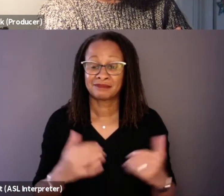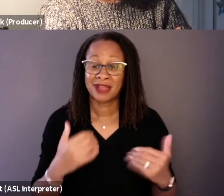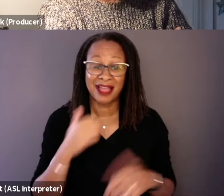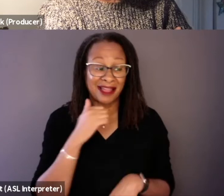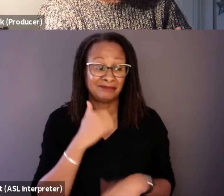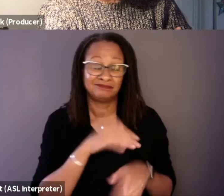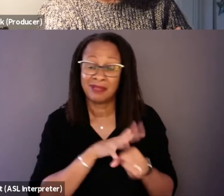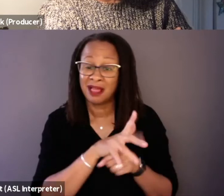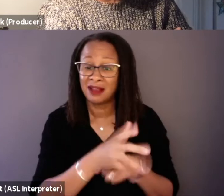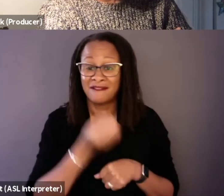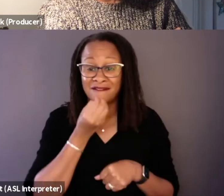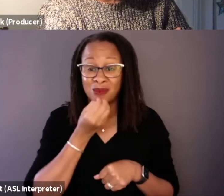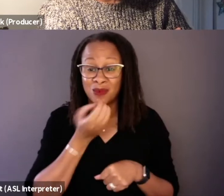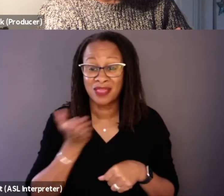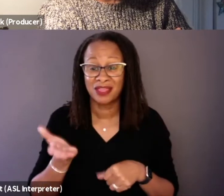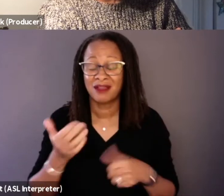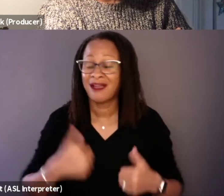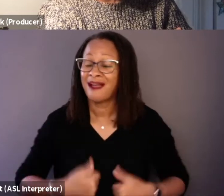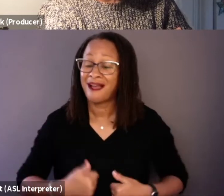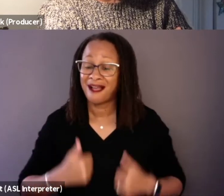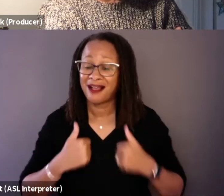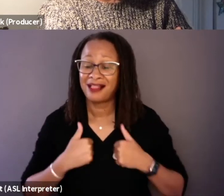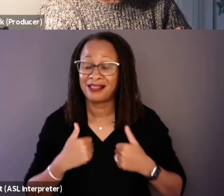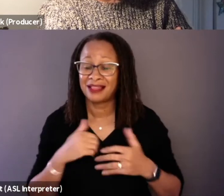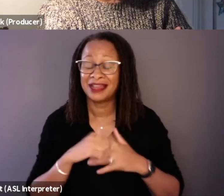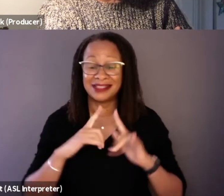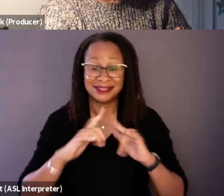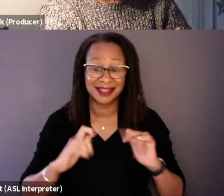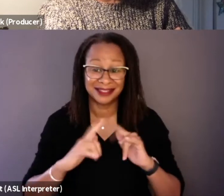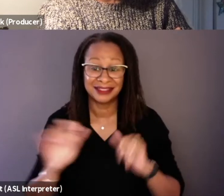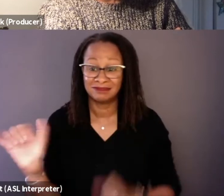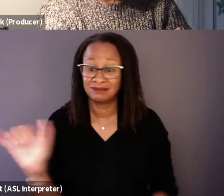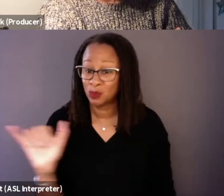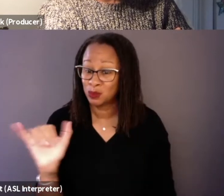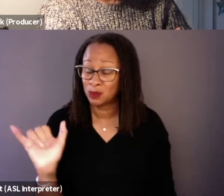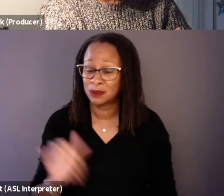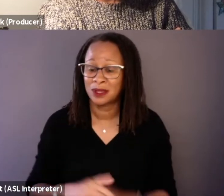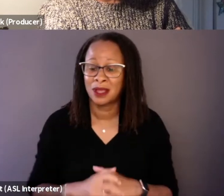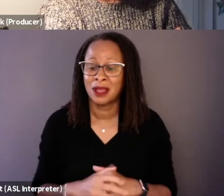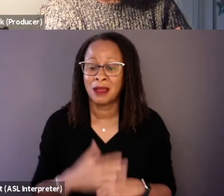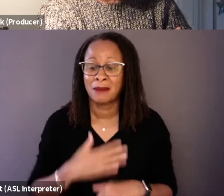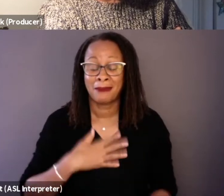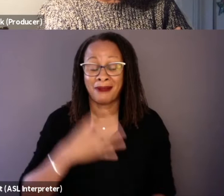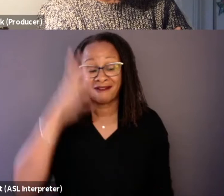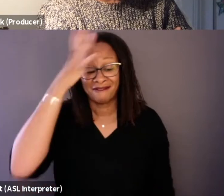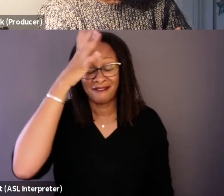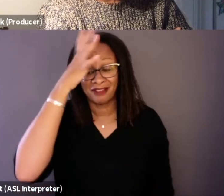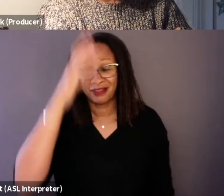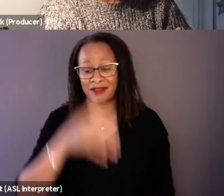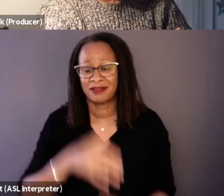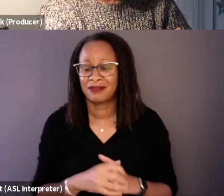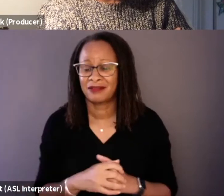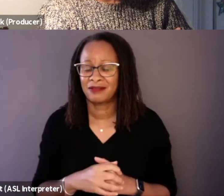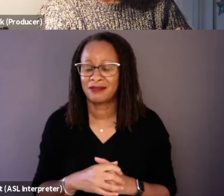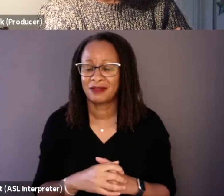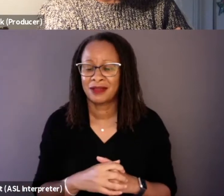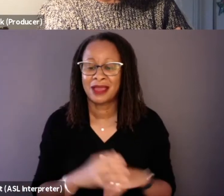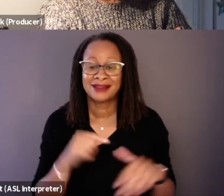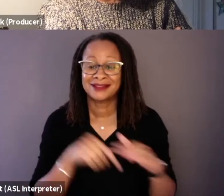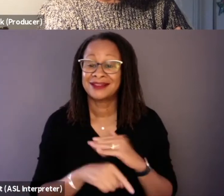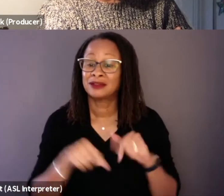Iran, and I live in the tent. My father killed during the